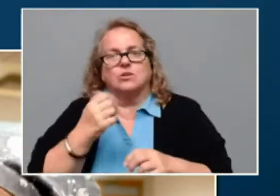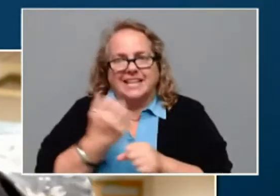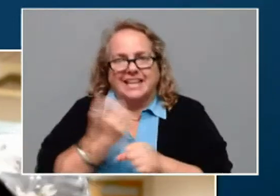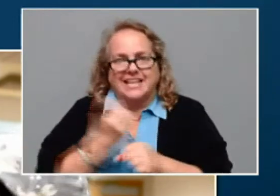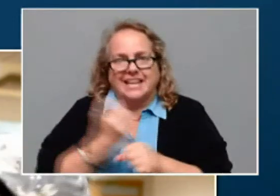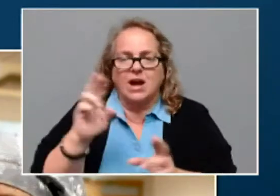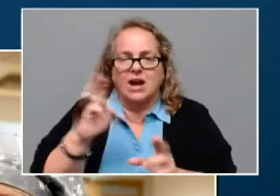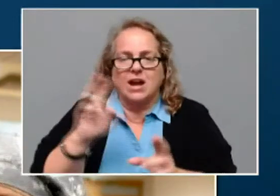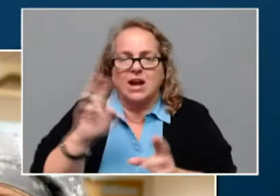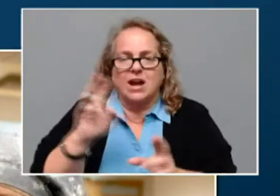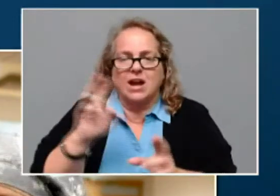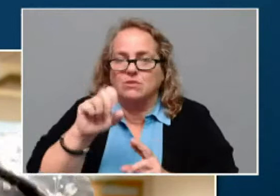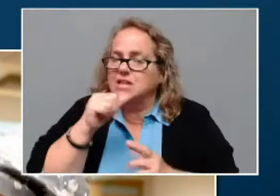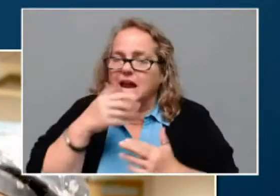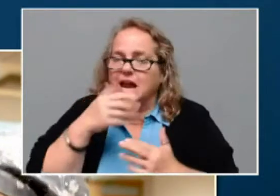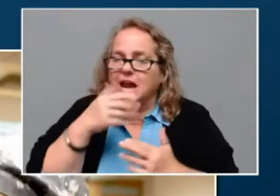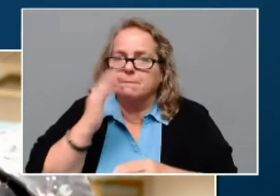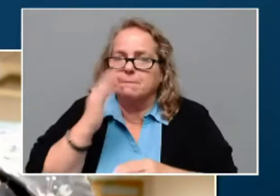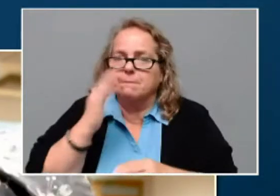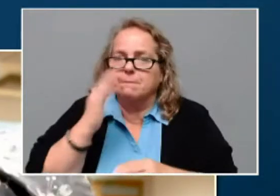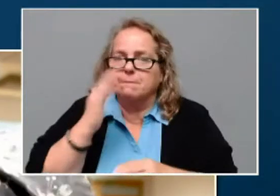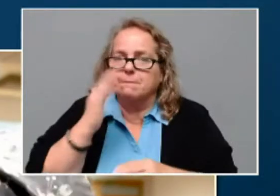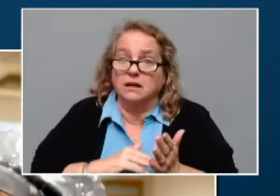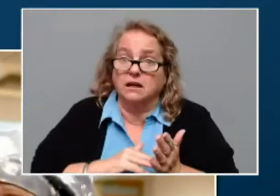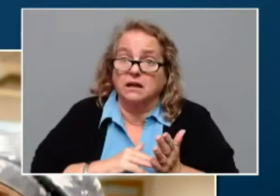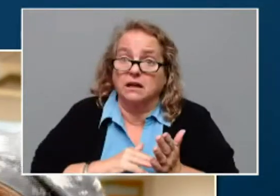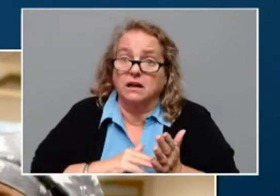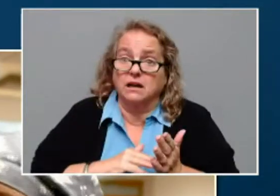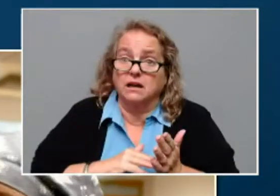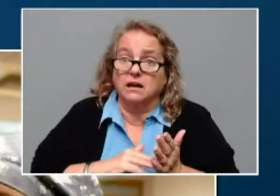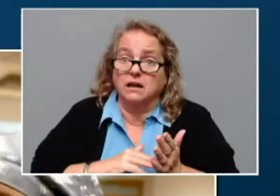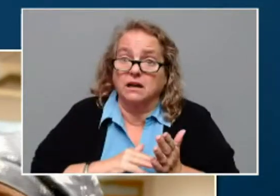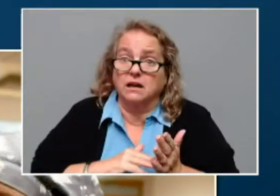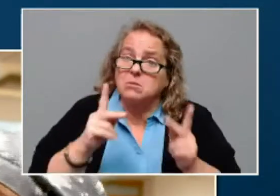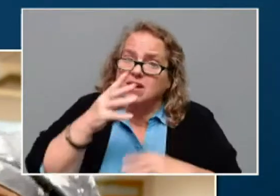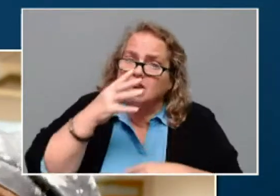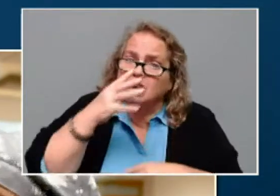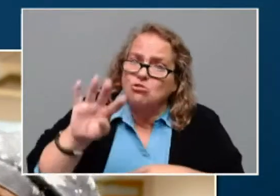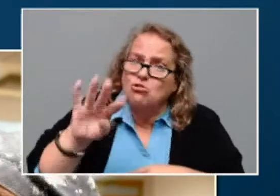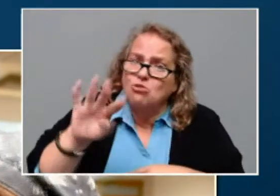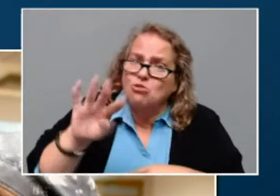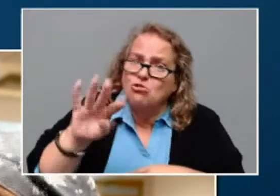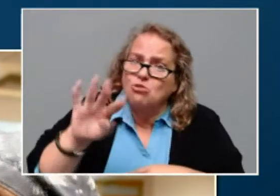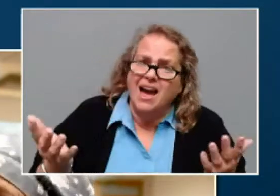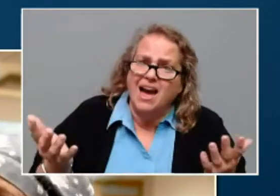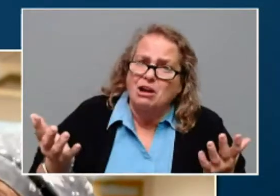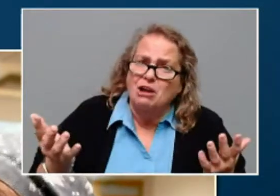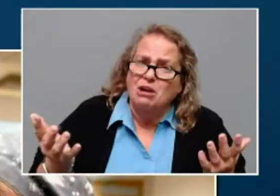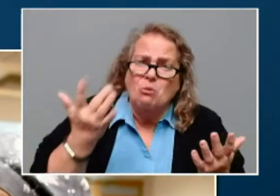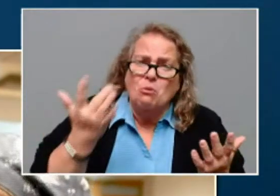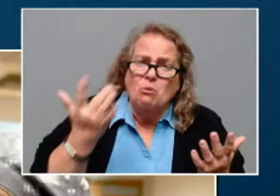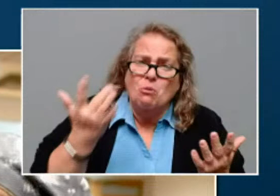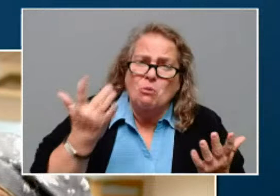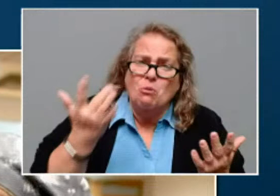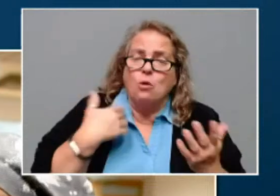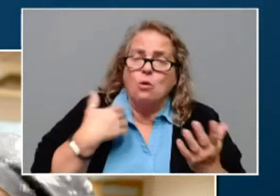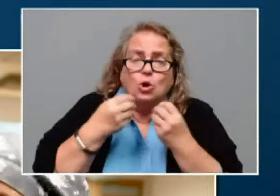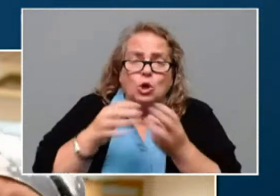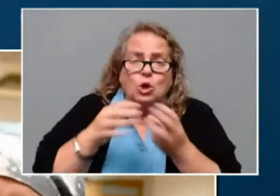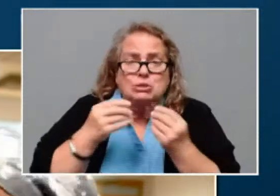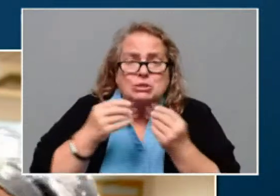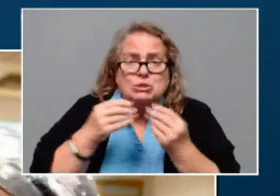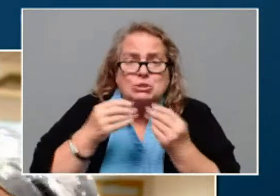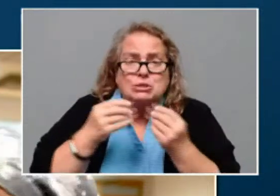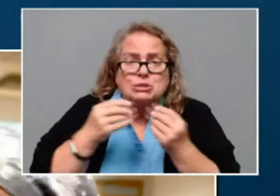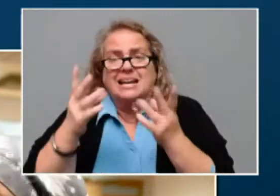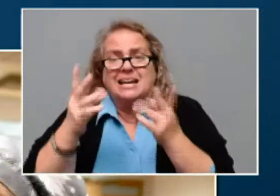bad. And a lot of people ignored that. And we're losing so many people that we just don't have to, we shouldn't be losing. There's people dying up